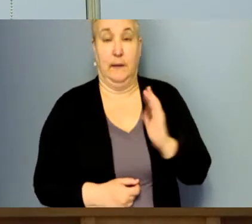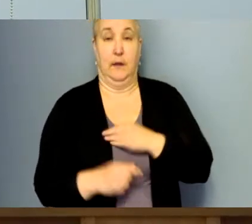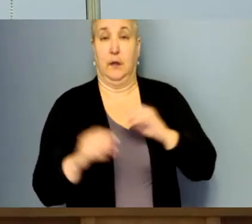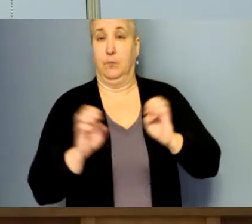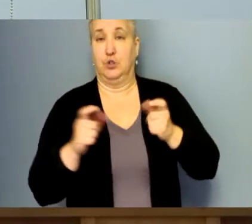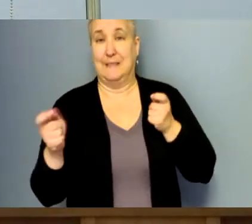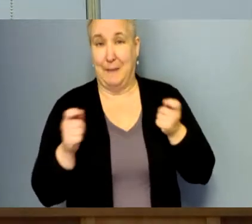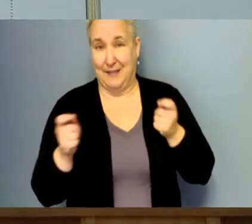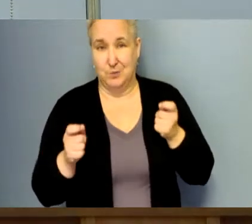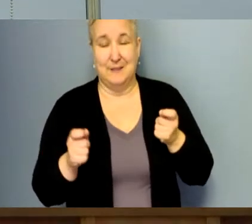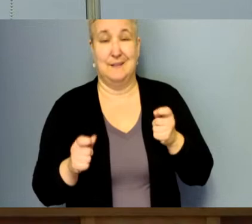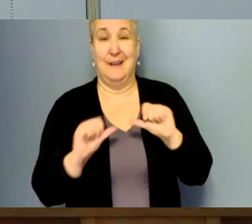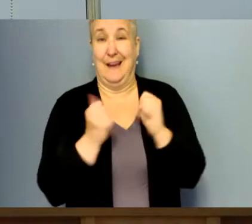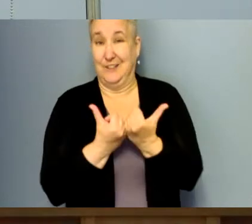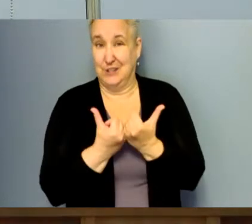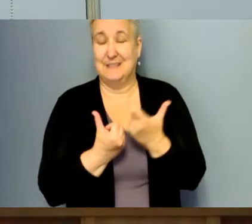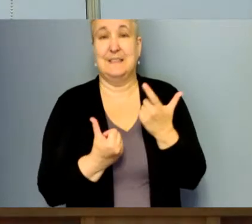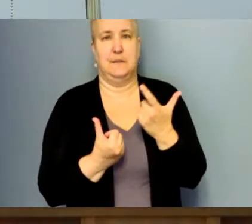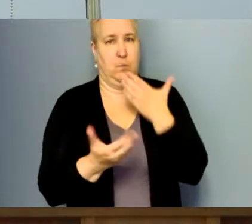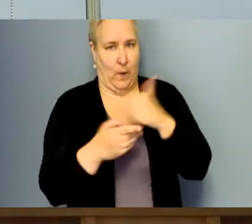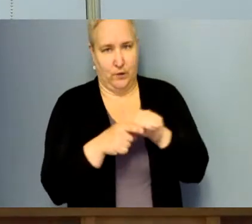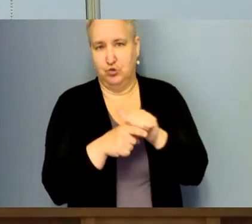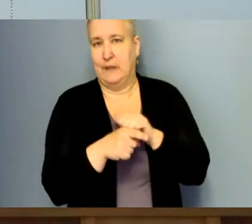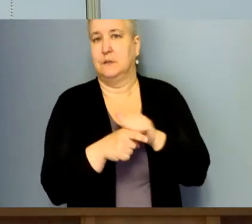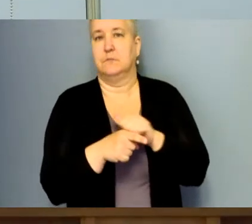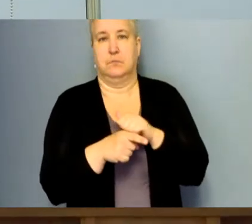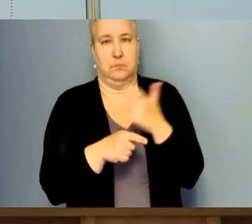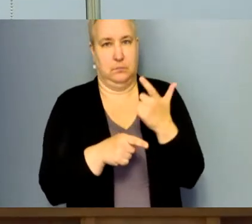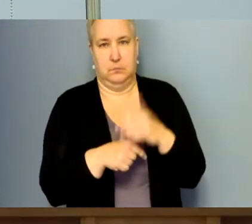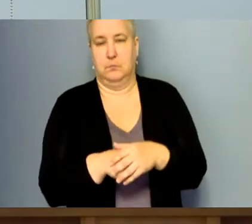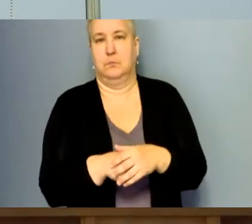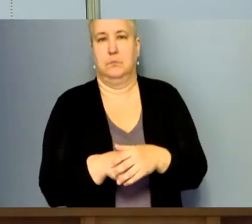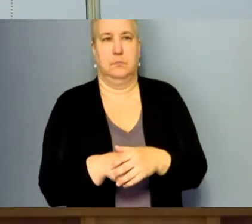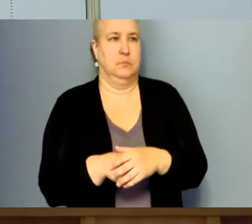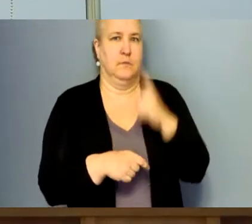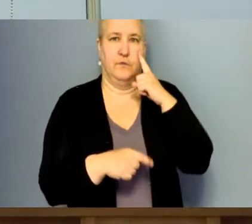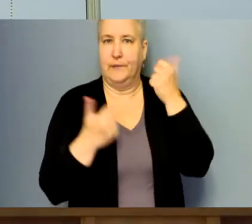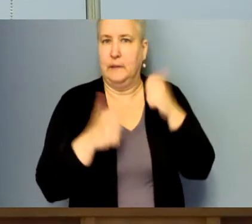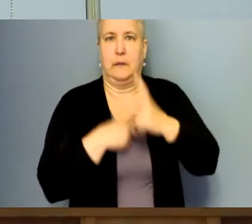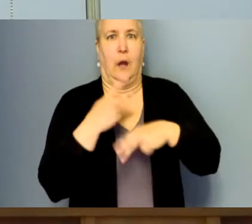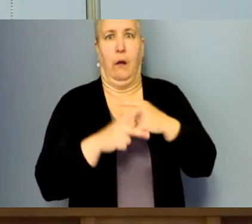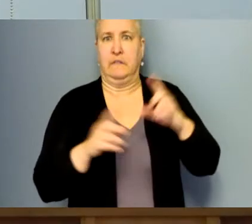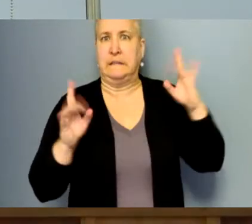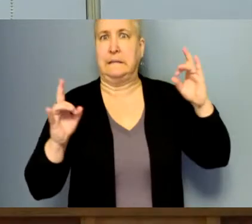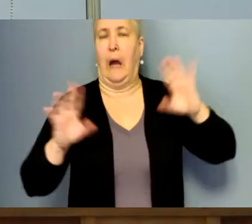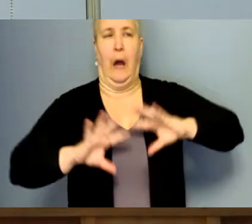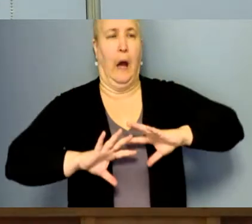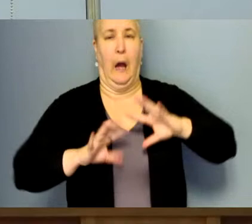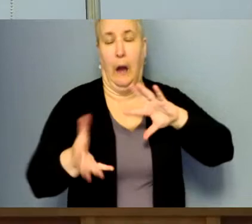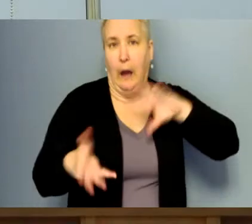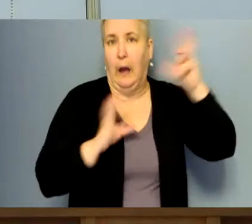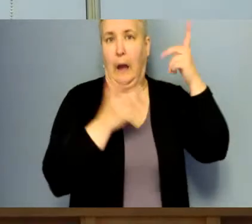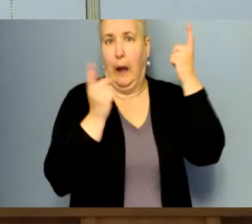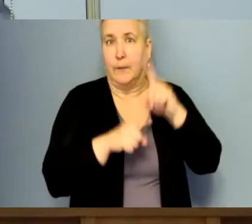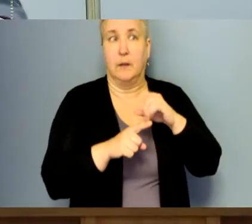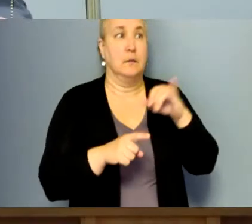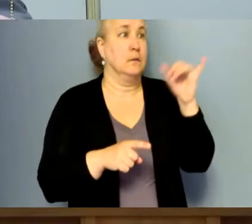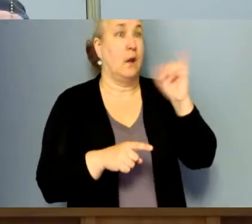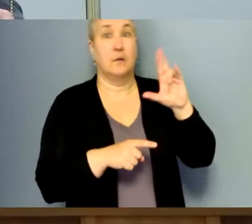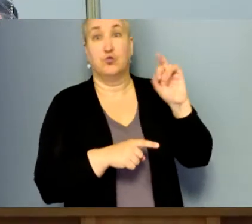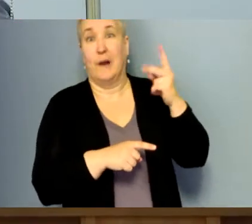management agency is well-trained and keeps well-trained on any kind of disaster that may happen, including any kind of radiological